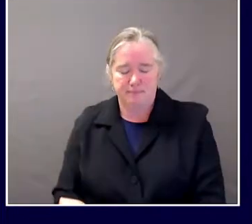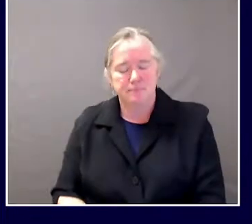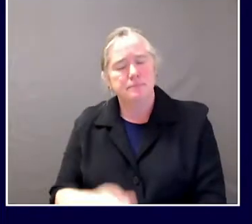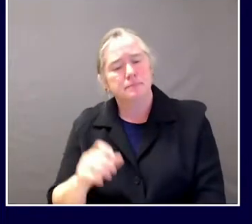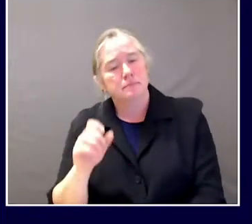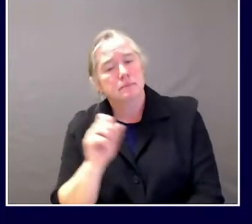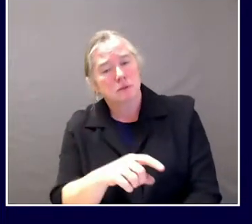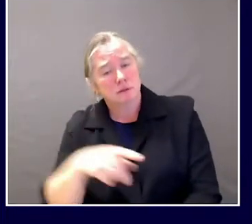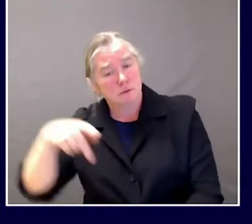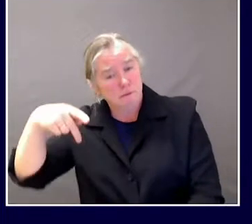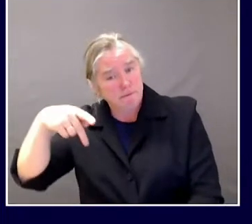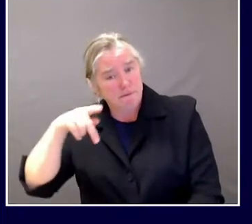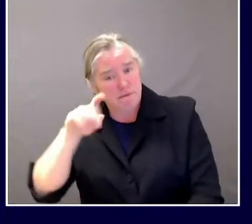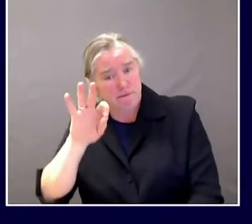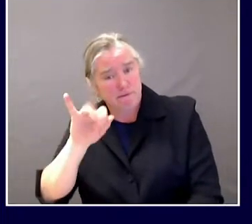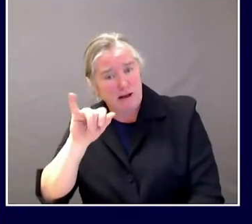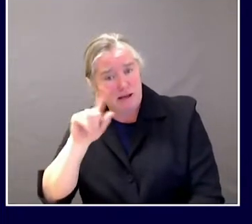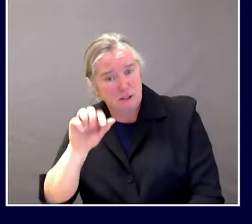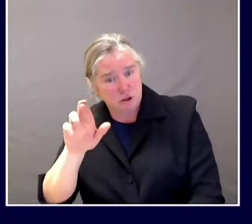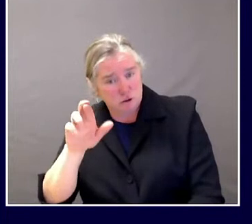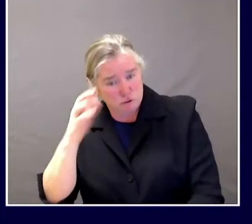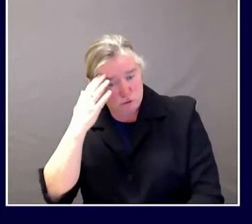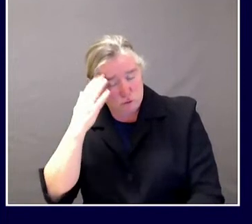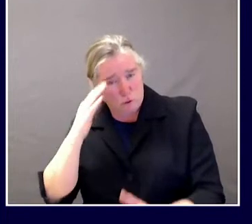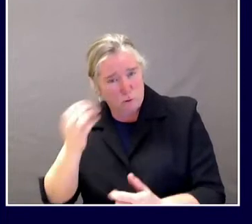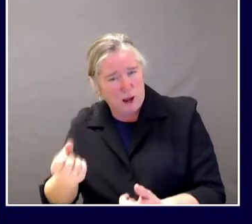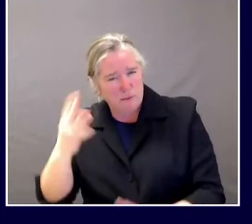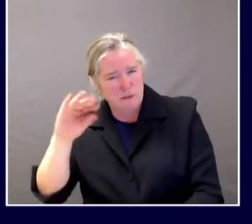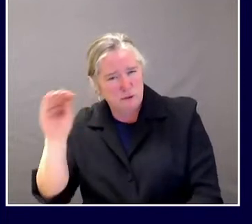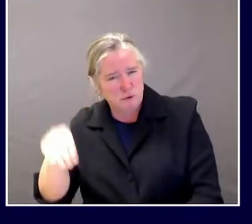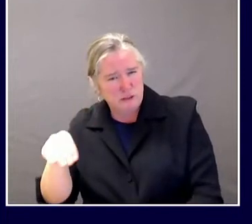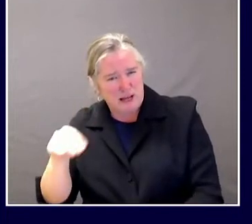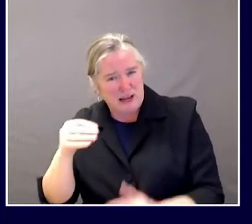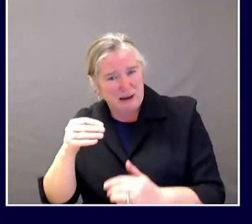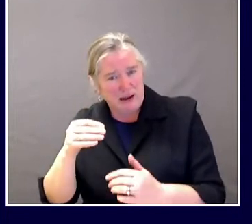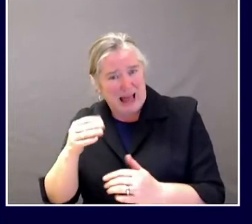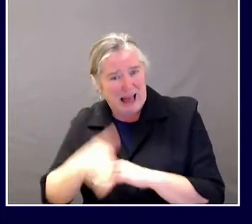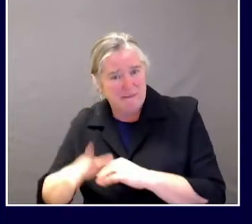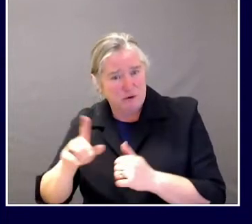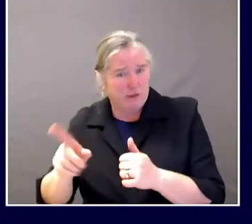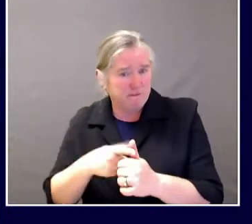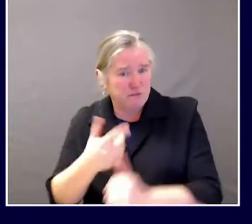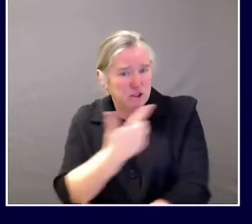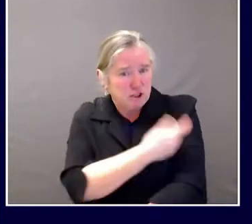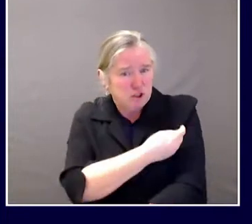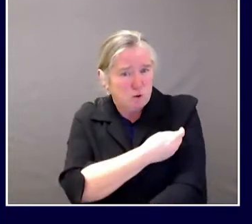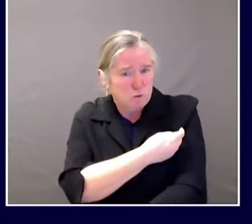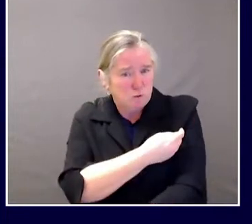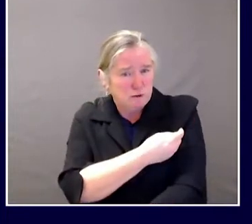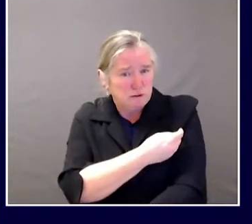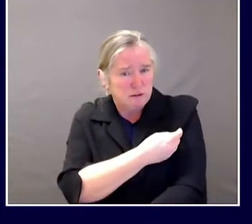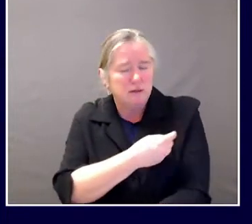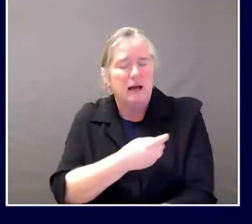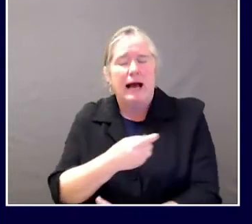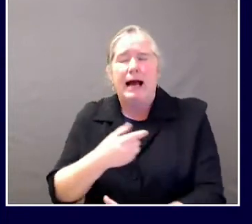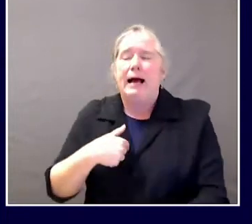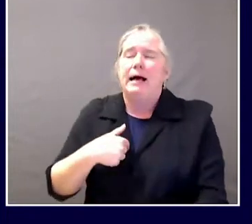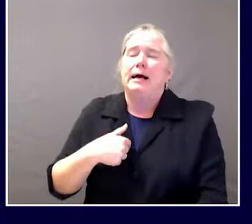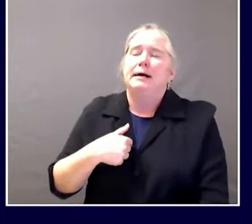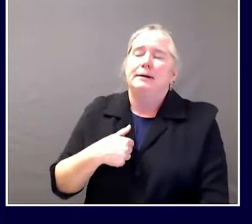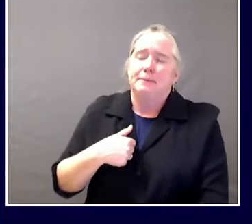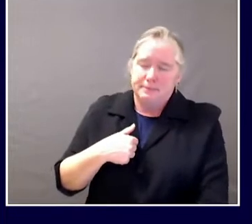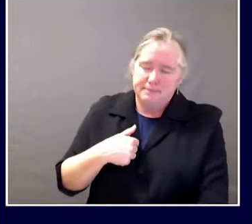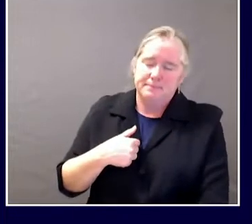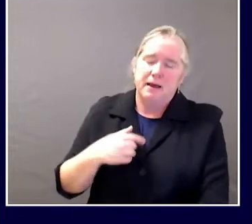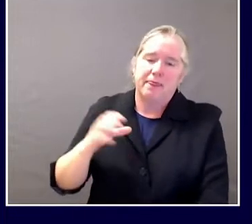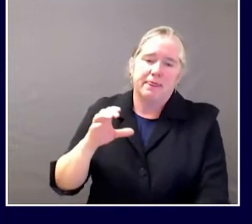I don't know that offhand. I don't recall if it was discussed in the clinical briefing manual